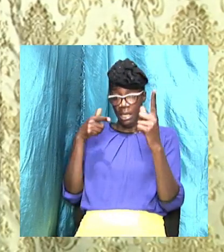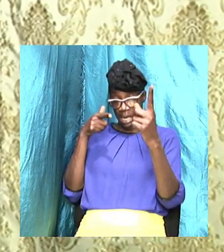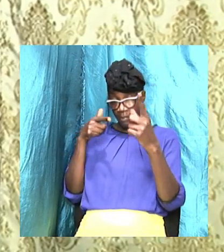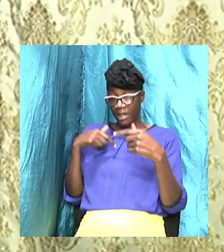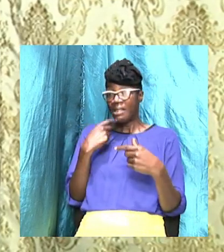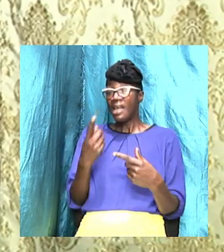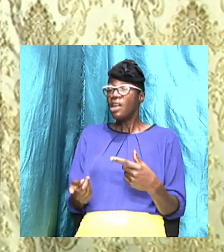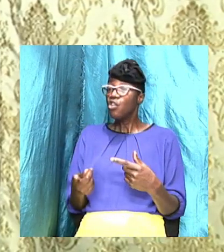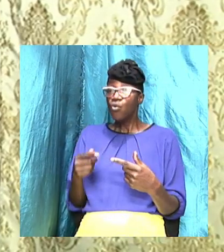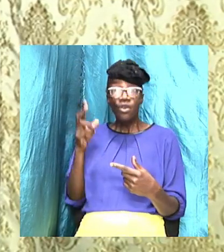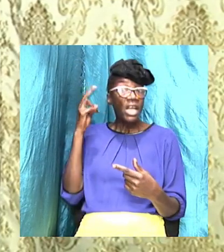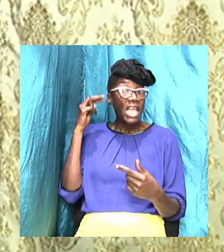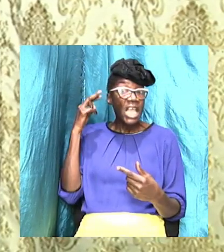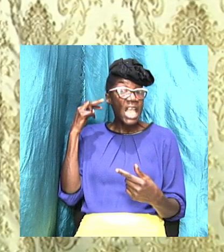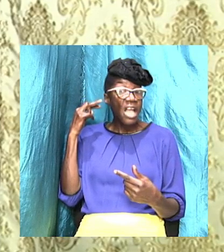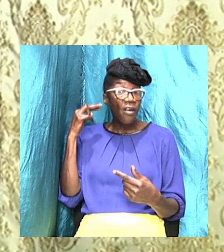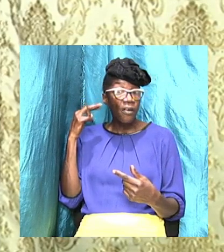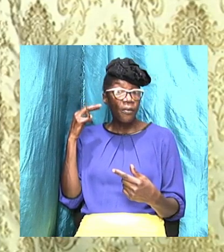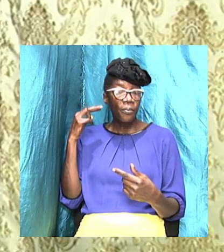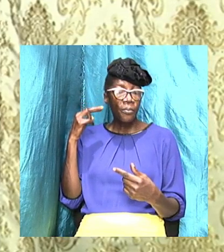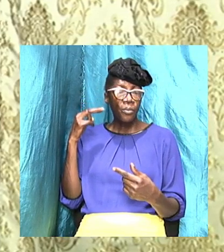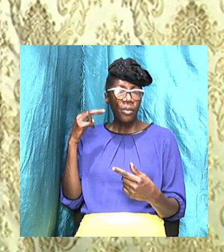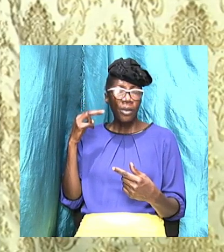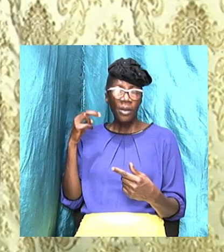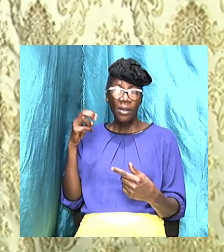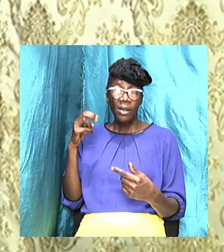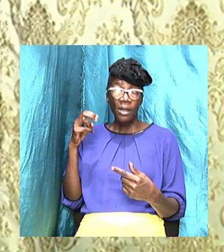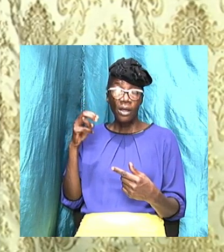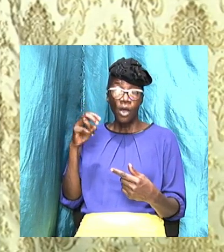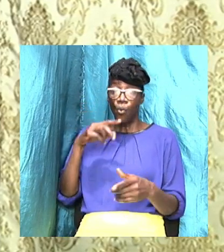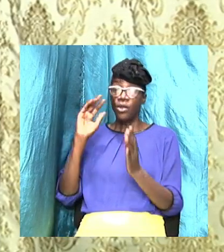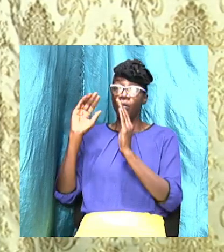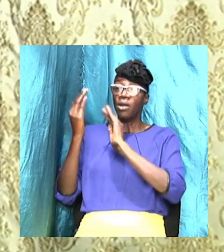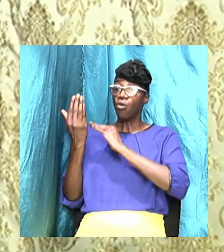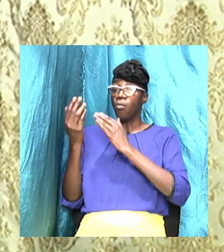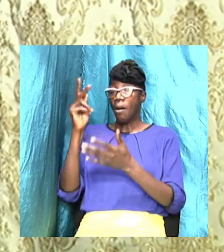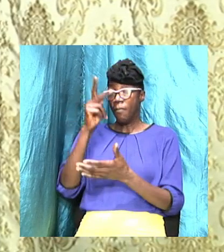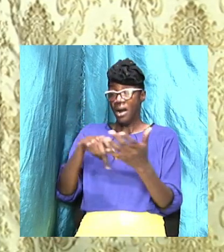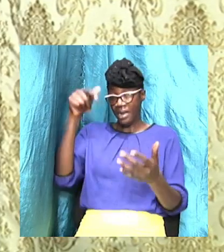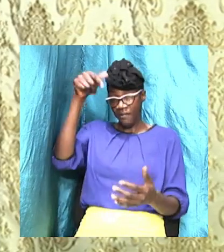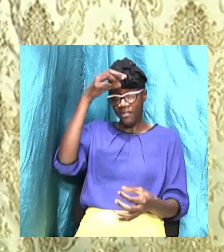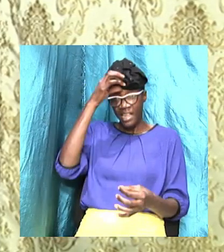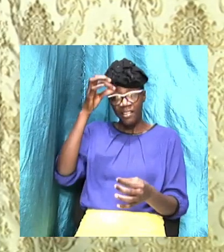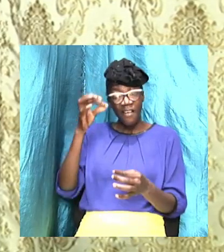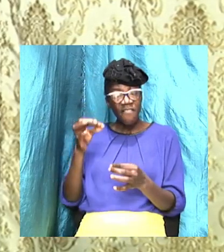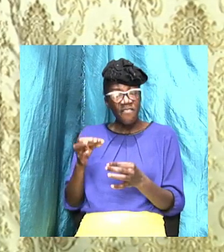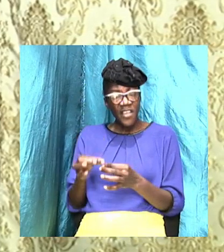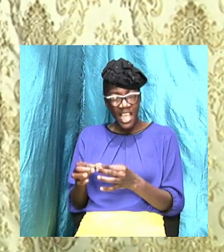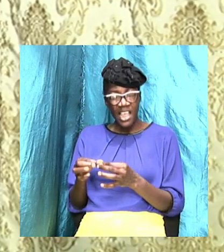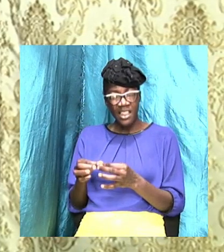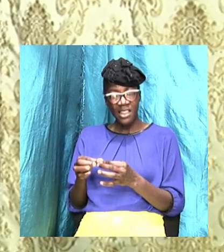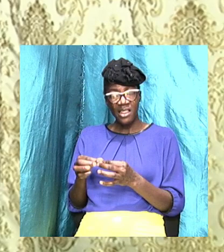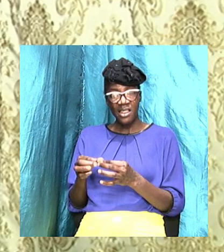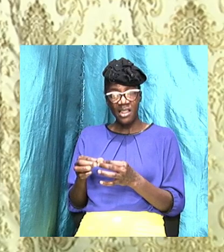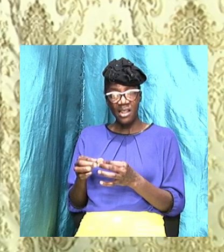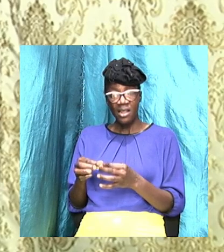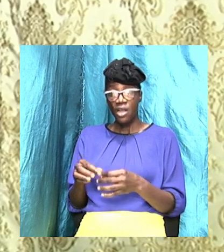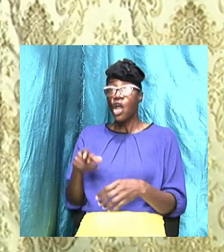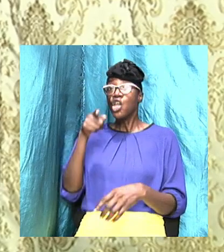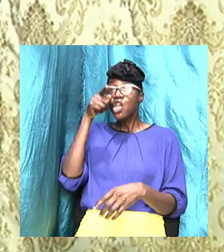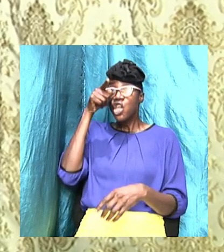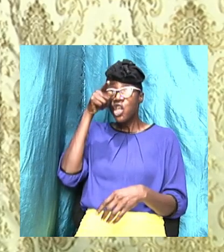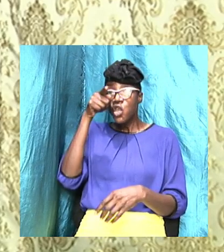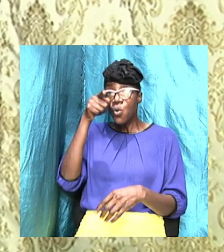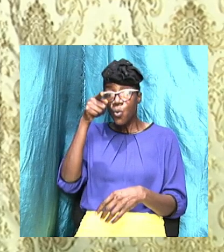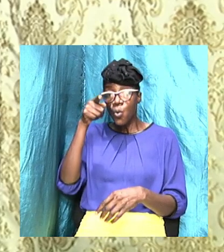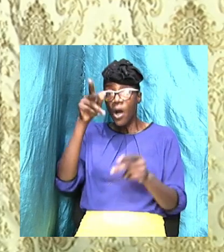of what you have been hearing from ever since you become a part of this faith, amen, it is you,